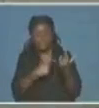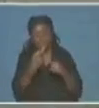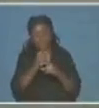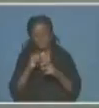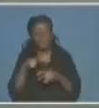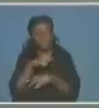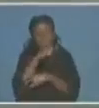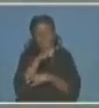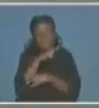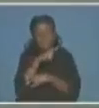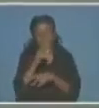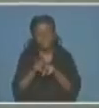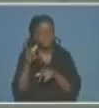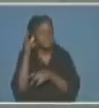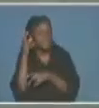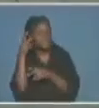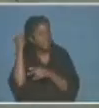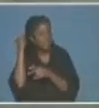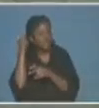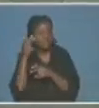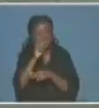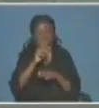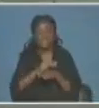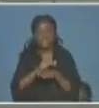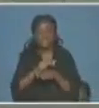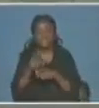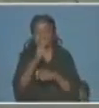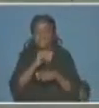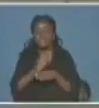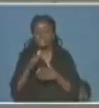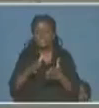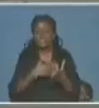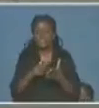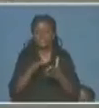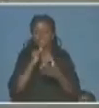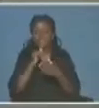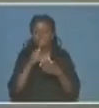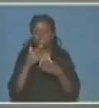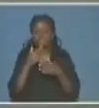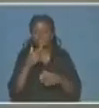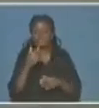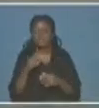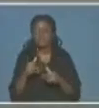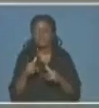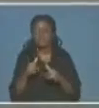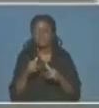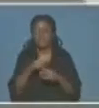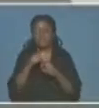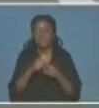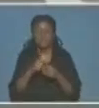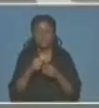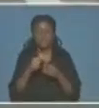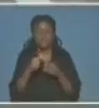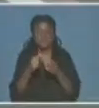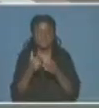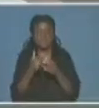plane. And as you can hear in the background, the nation's national anthem is being played among a sea of supporters,